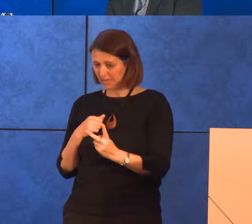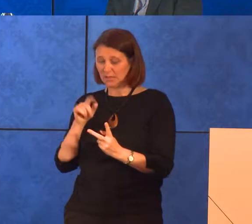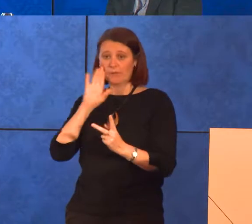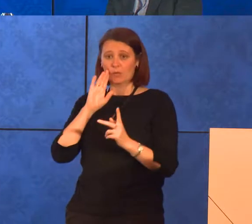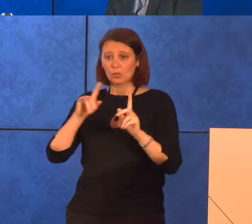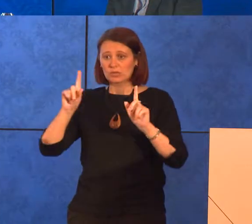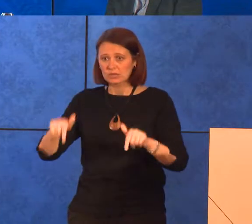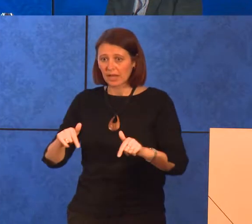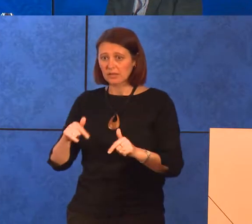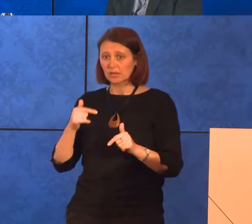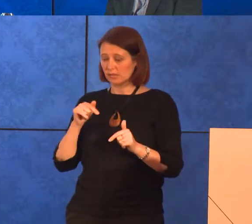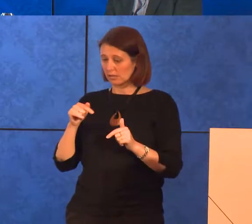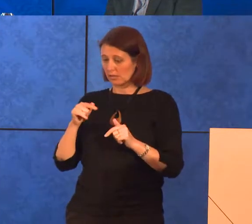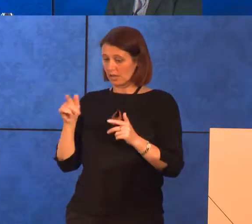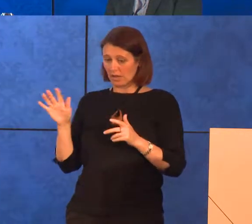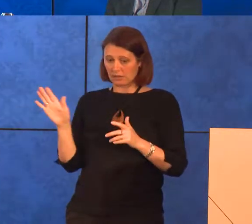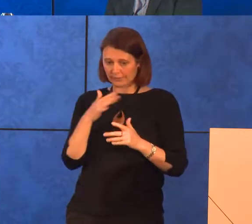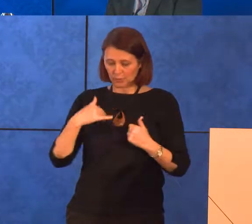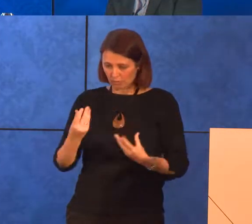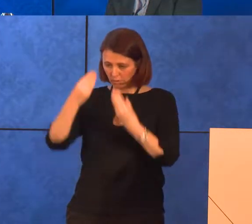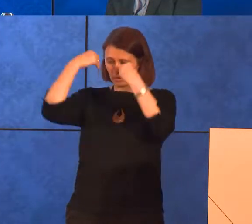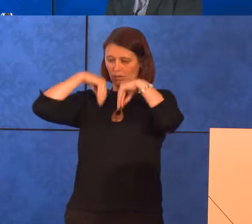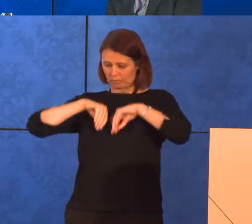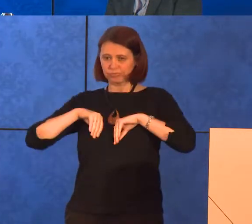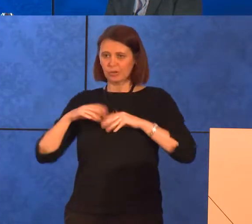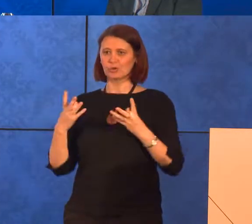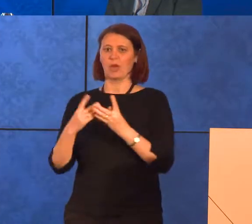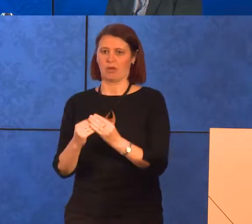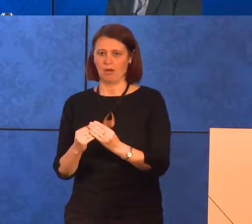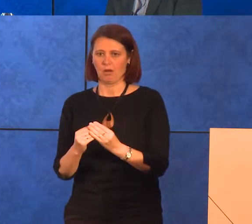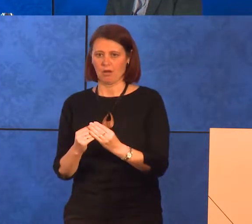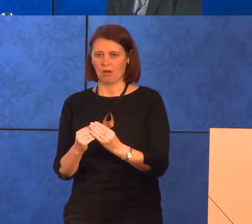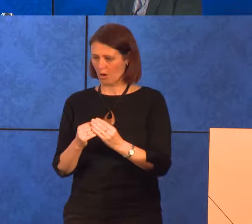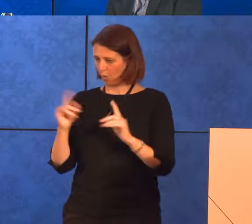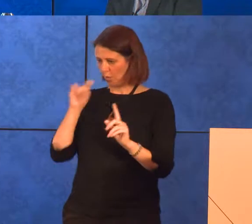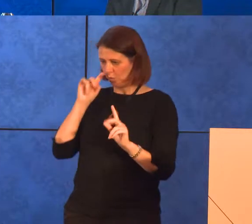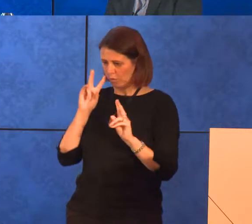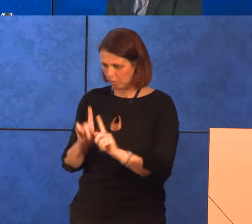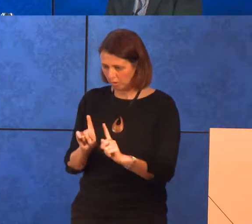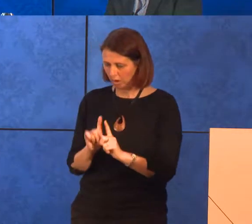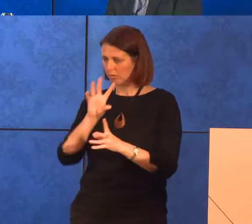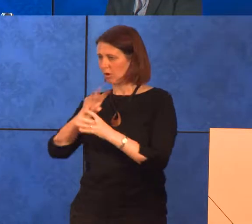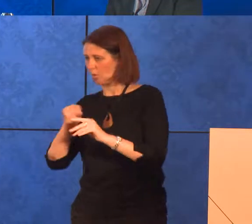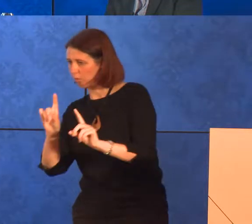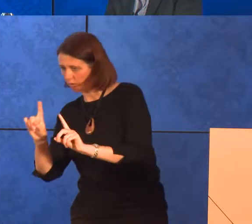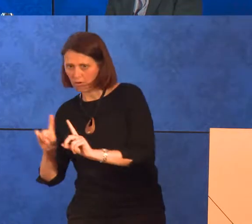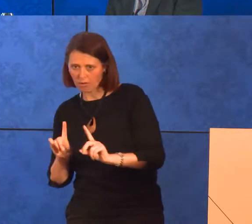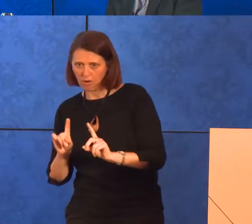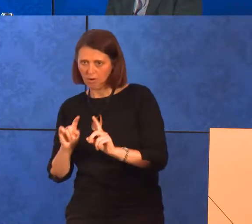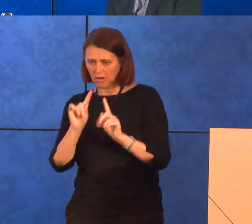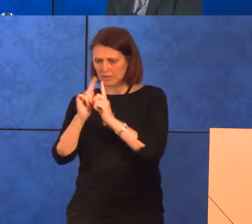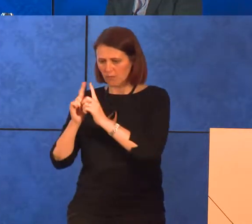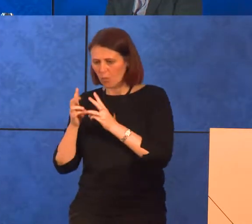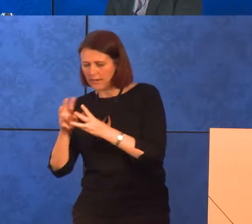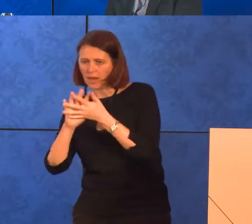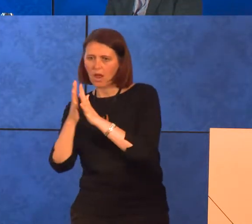say, let's all digest it together and let's talk about what it might look like, what it would entail, what are ways that